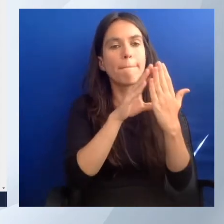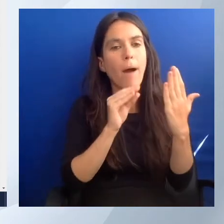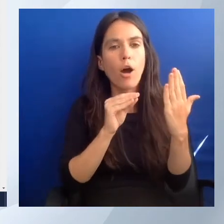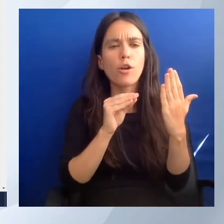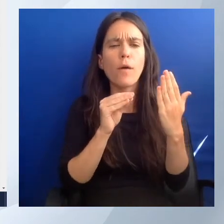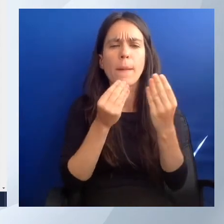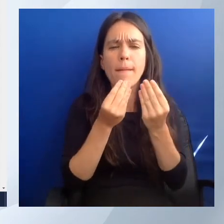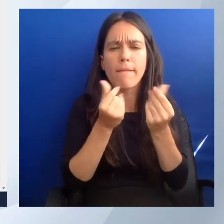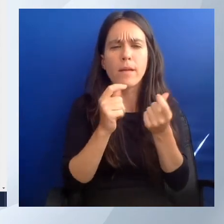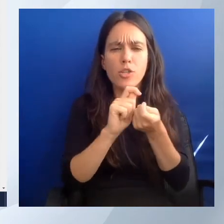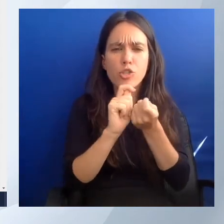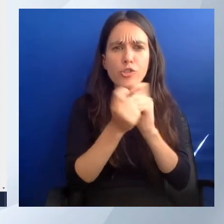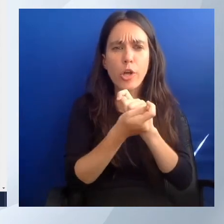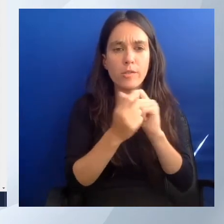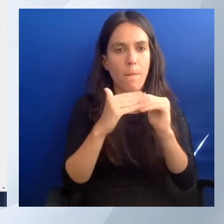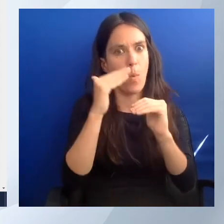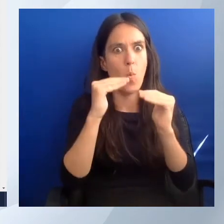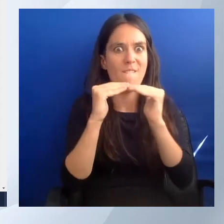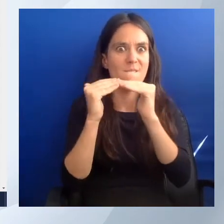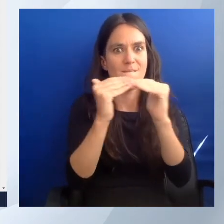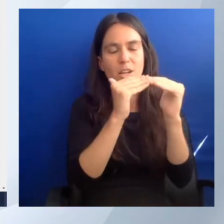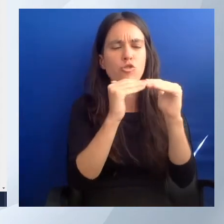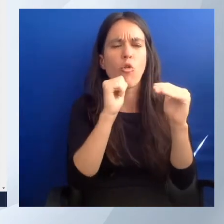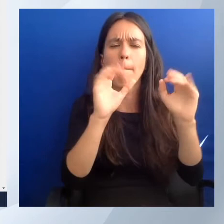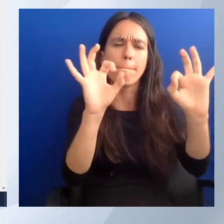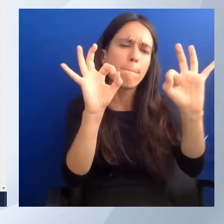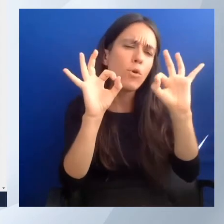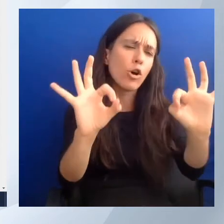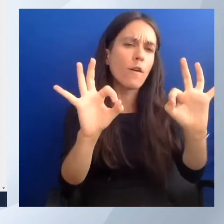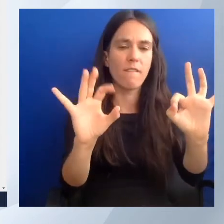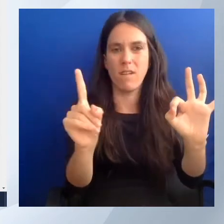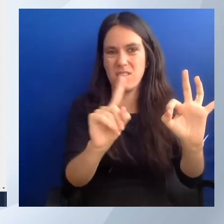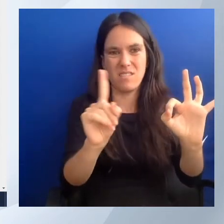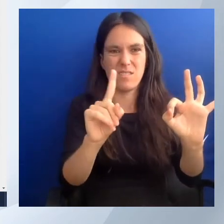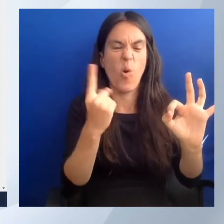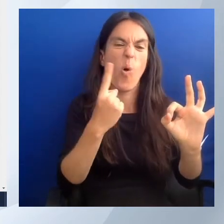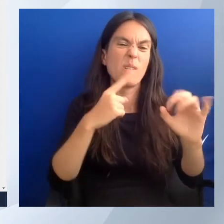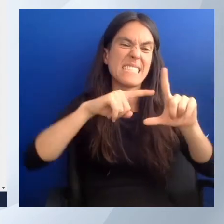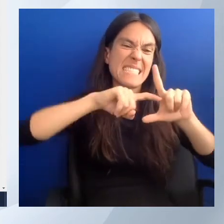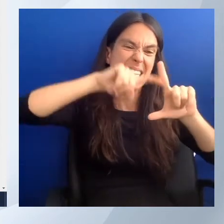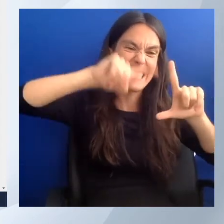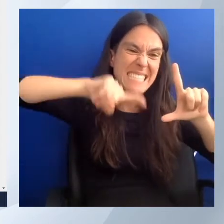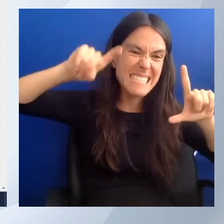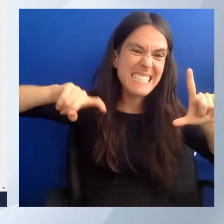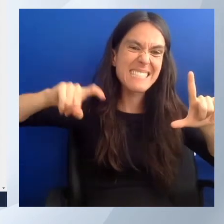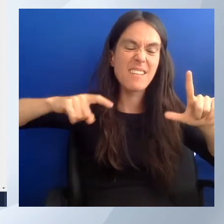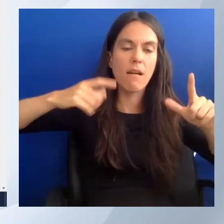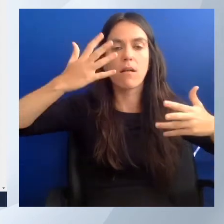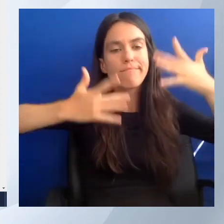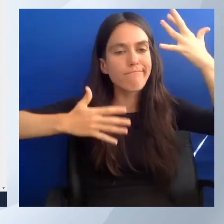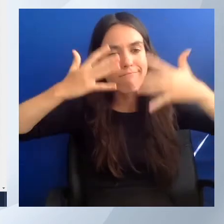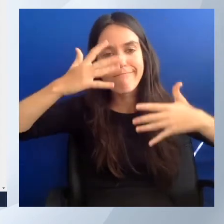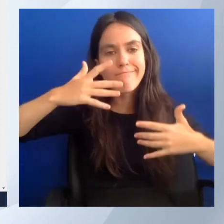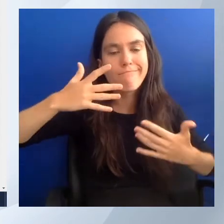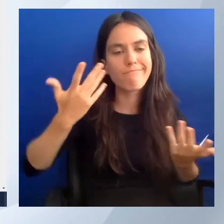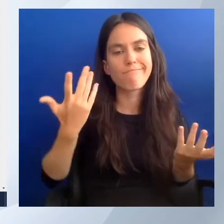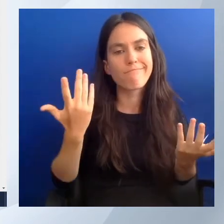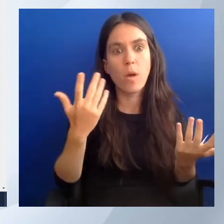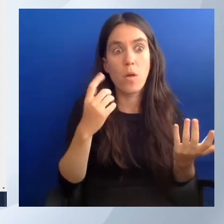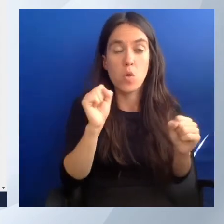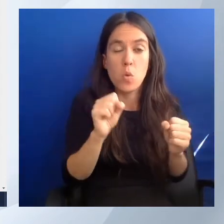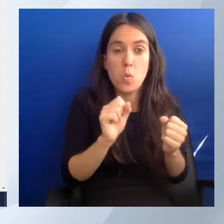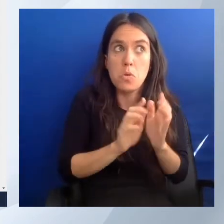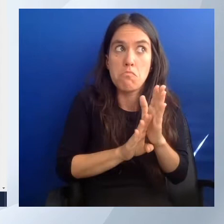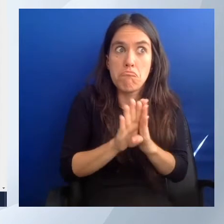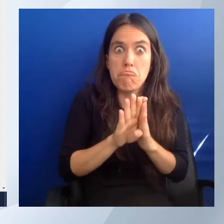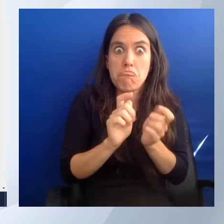fair. But it's not going to be perfect because it's all based on statistics and probability. There's a chance that it becomes better, but that's